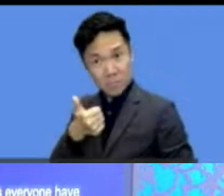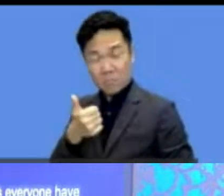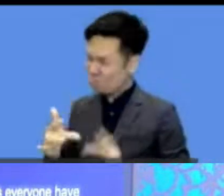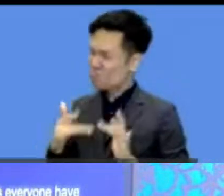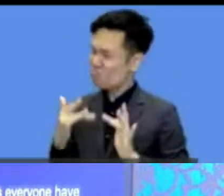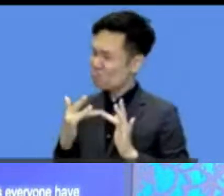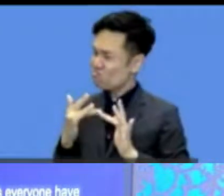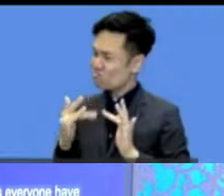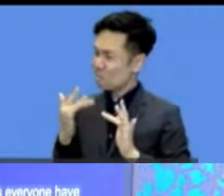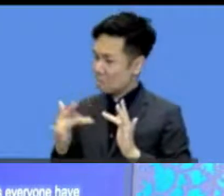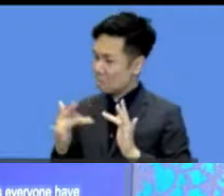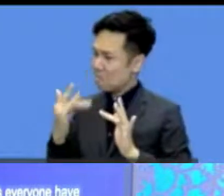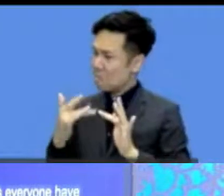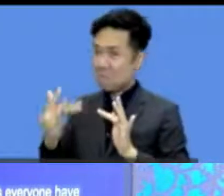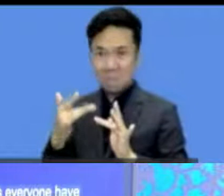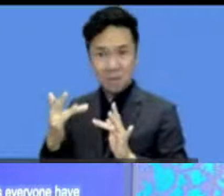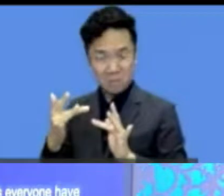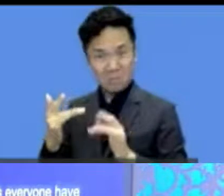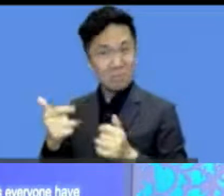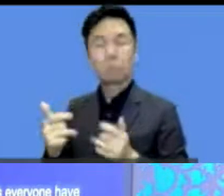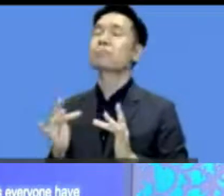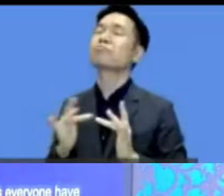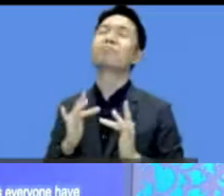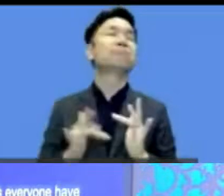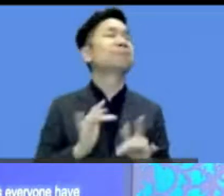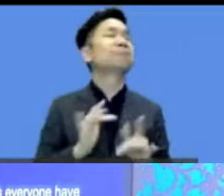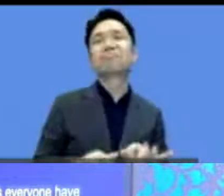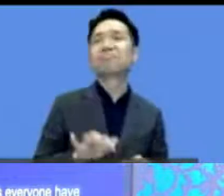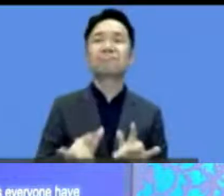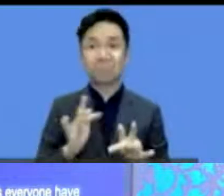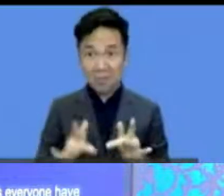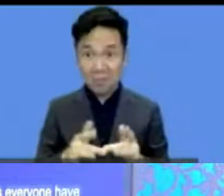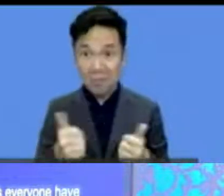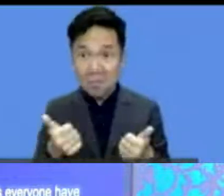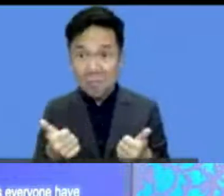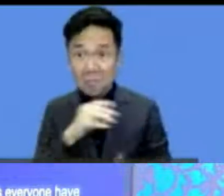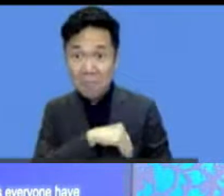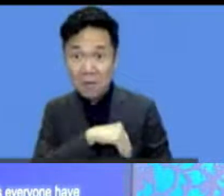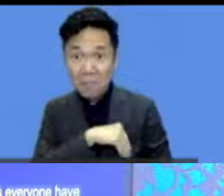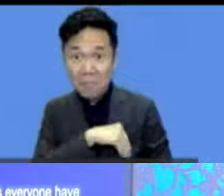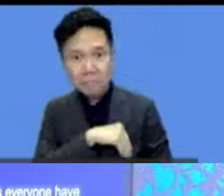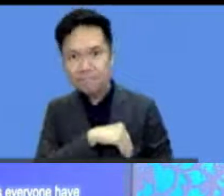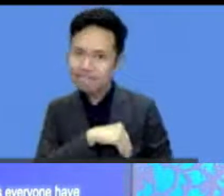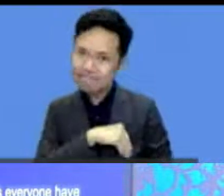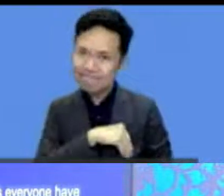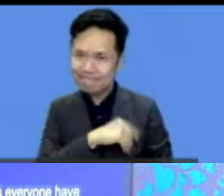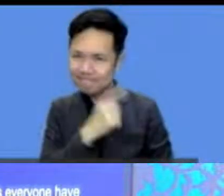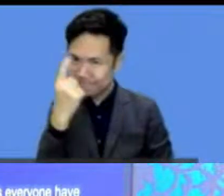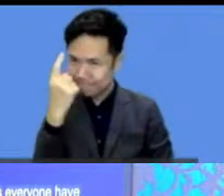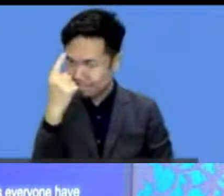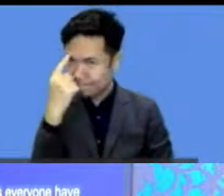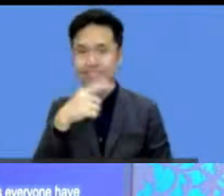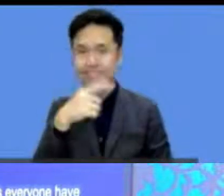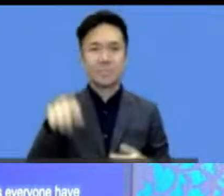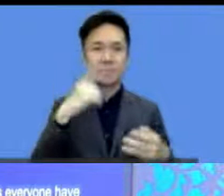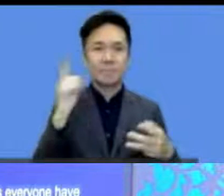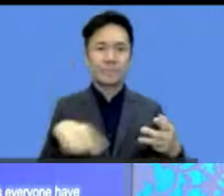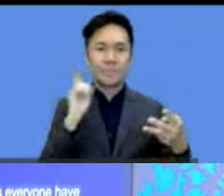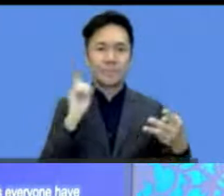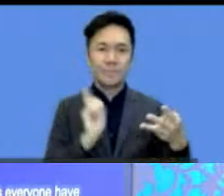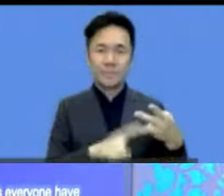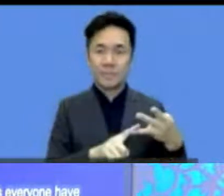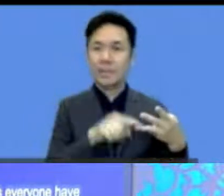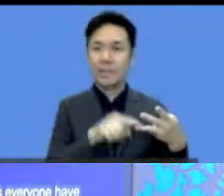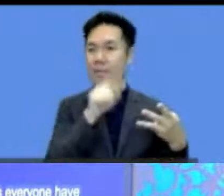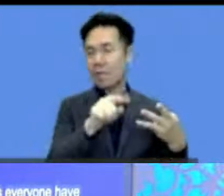right? The purpose, the utility must be fulfilled. So it's time that we also initiate discussions around that in